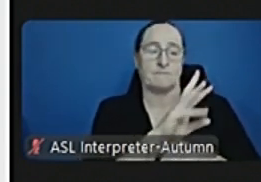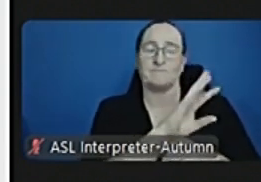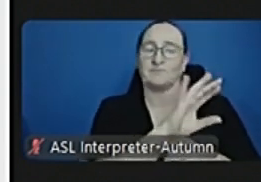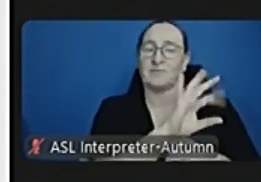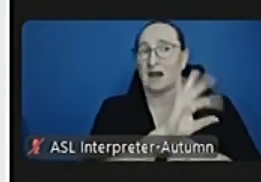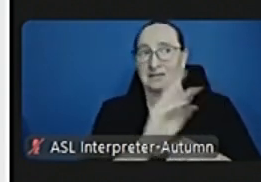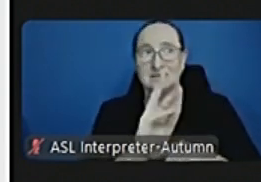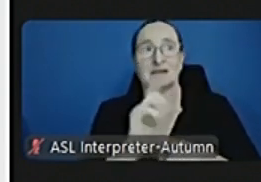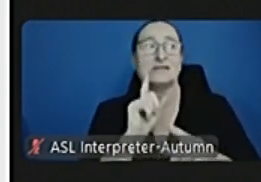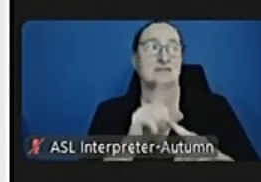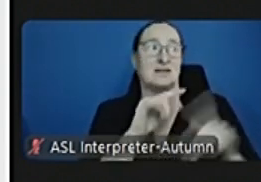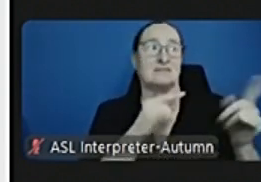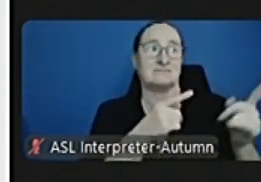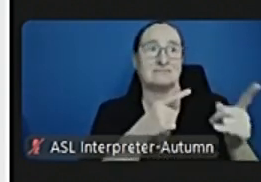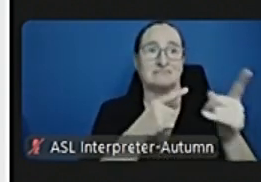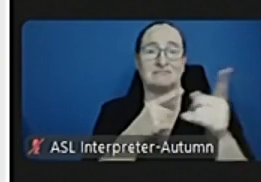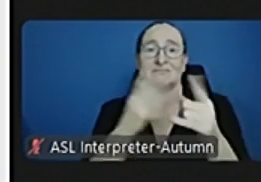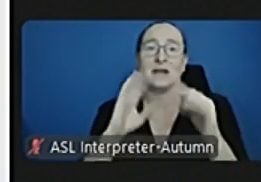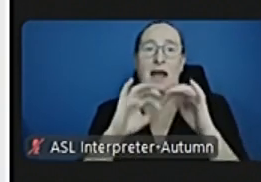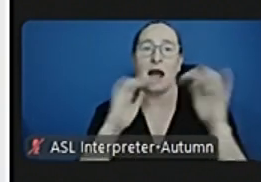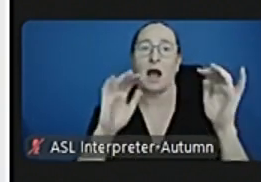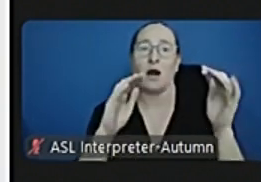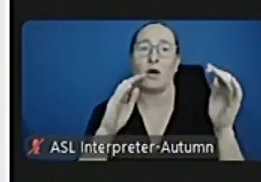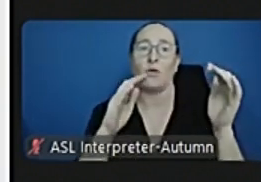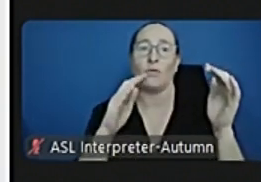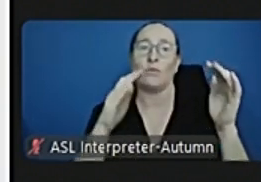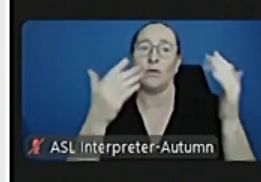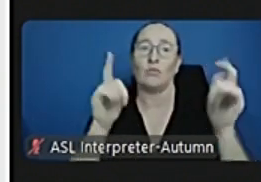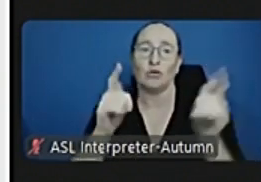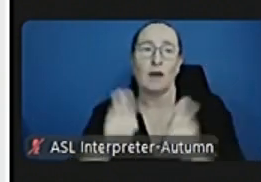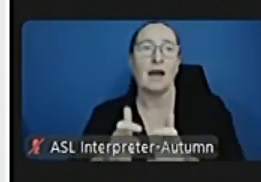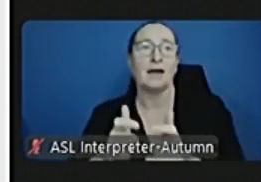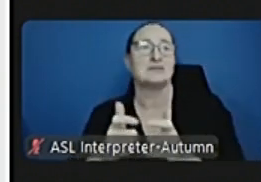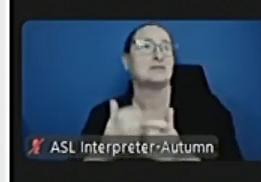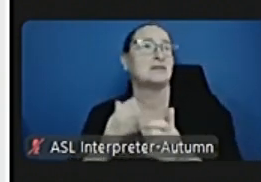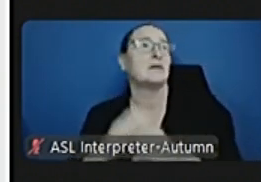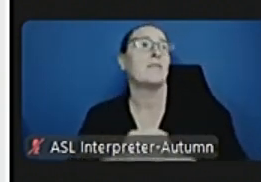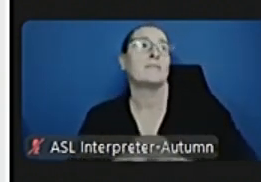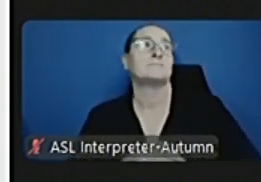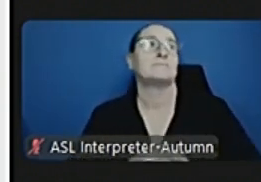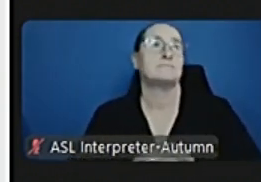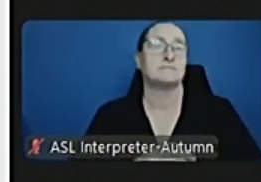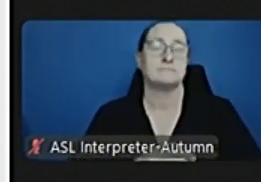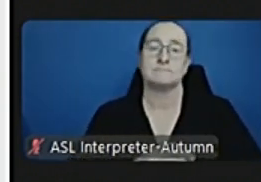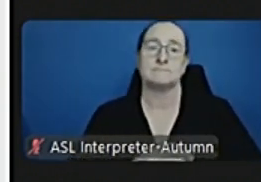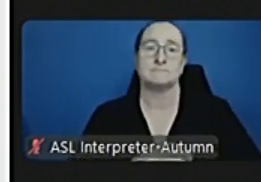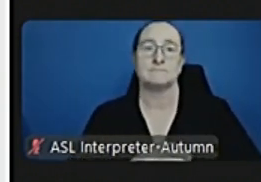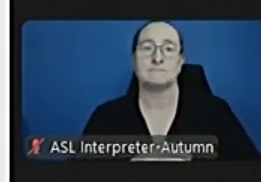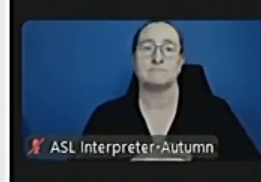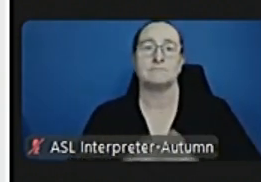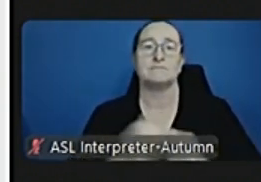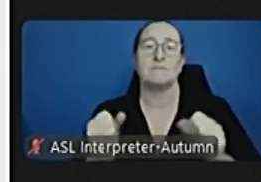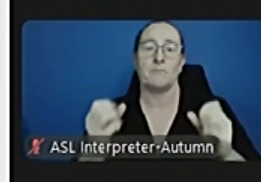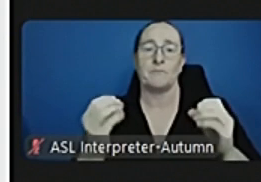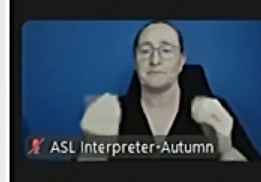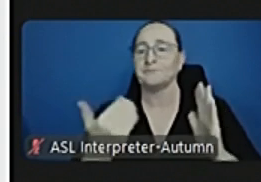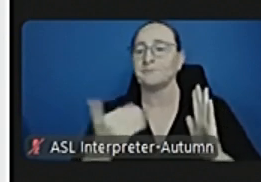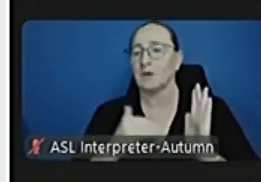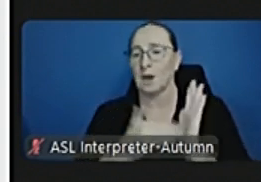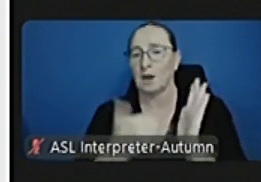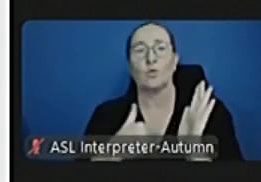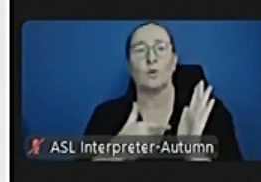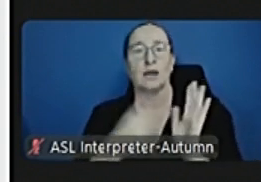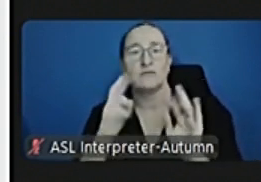was. Never thought that would be the road he would be on. So again, we've got to look